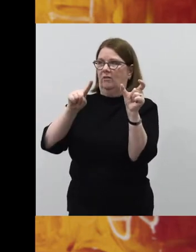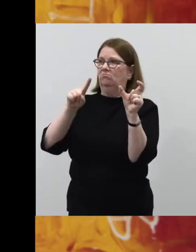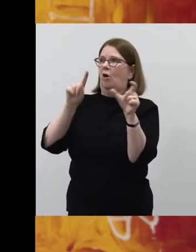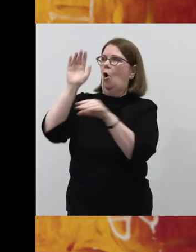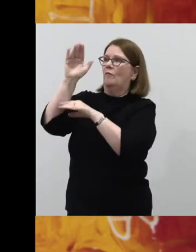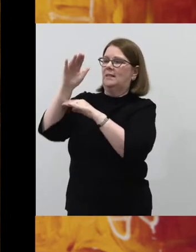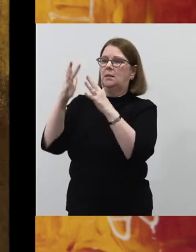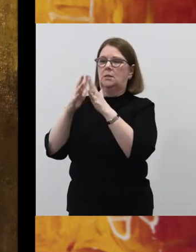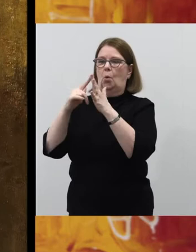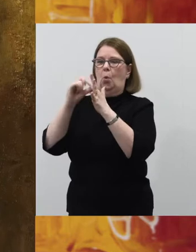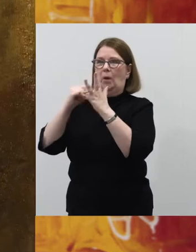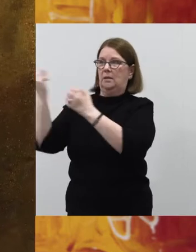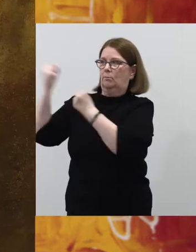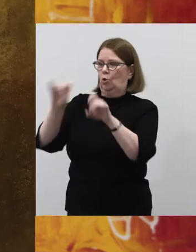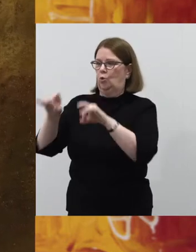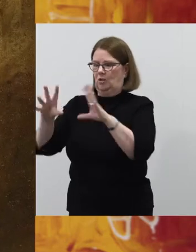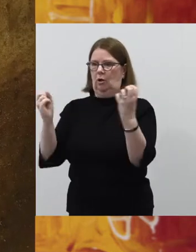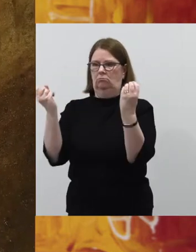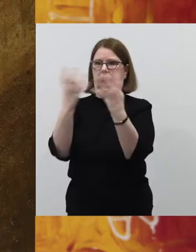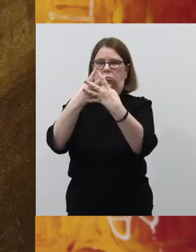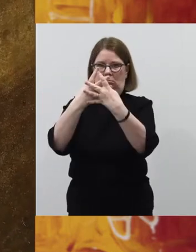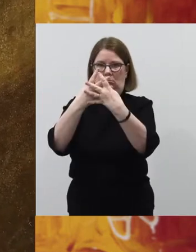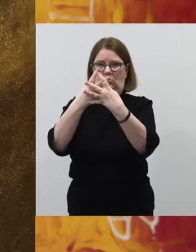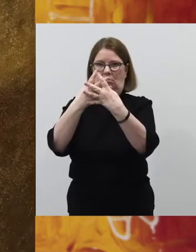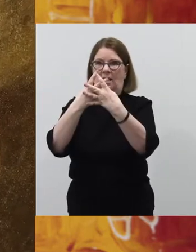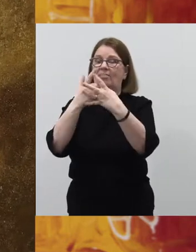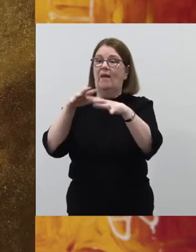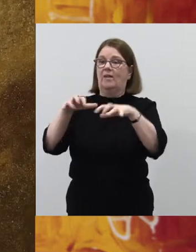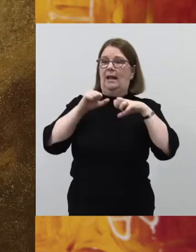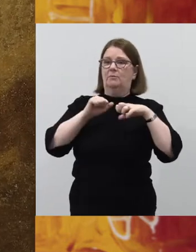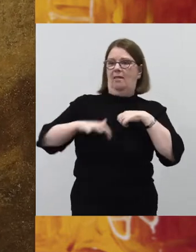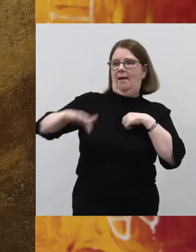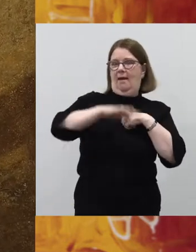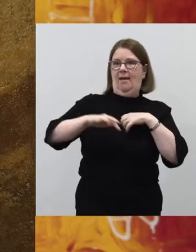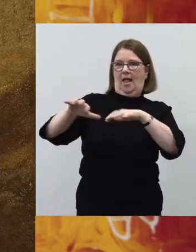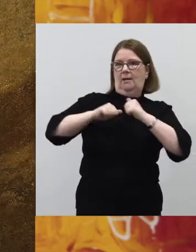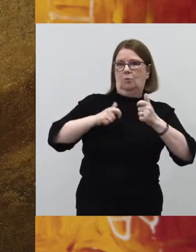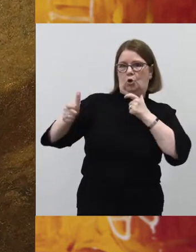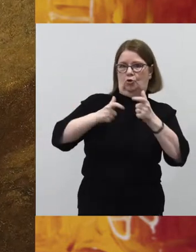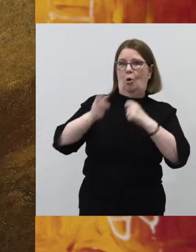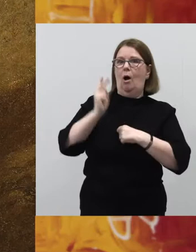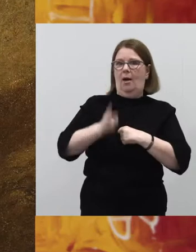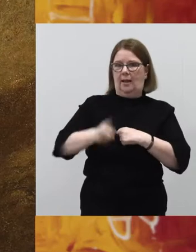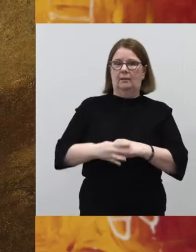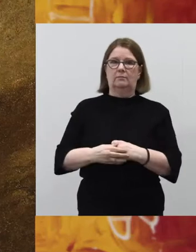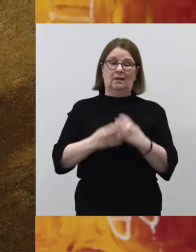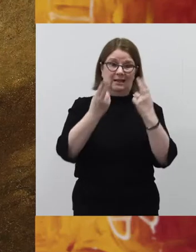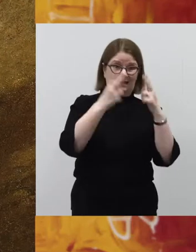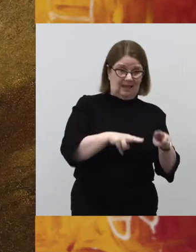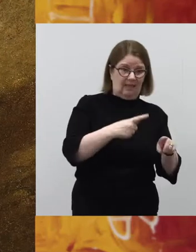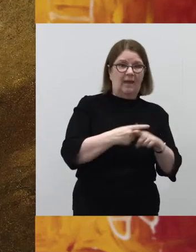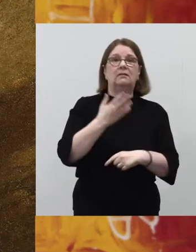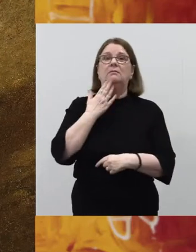release. As Robert Hughes explains when describing the black paintings, and in particular Goya's dog, the inscrutable dog's